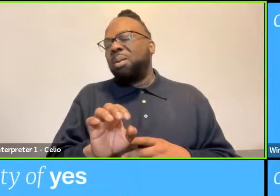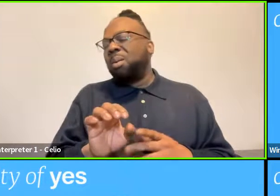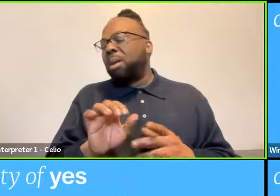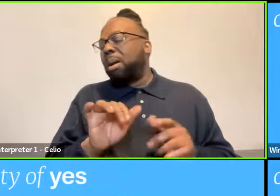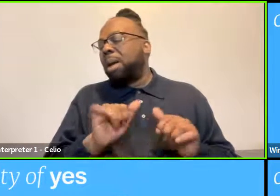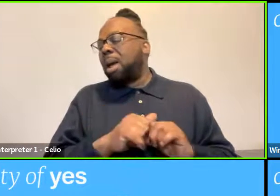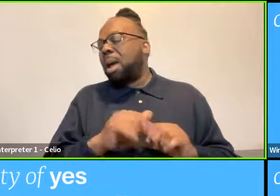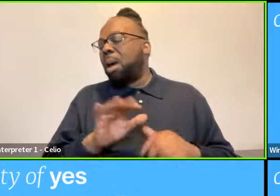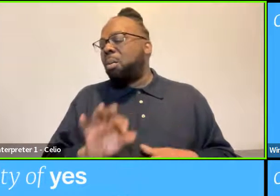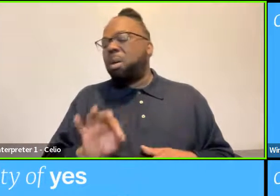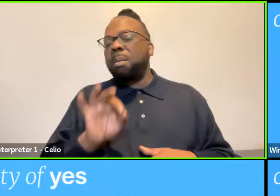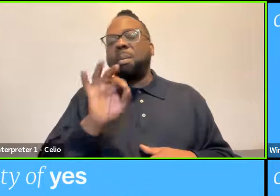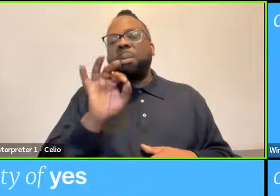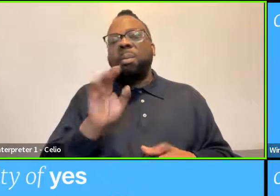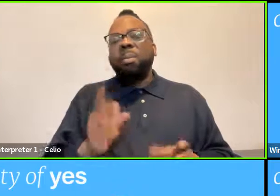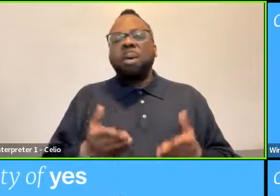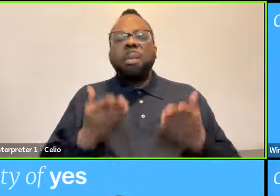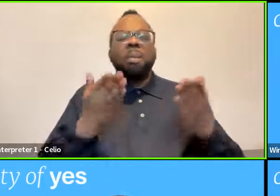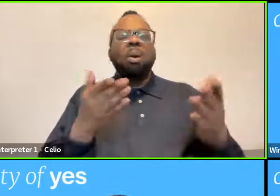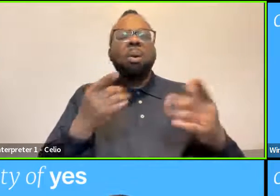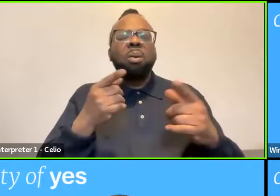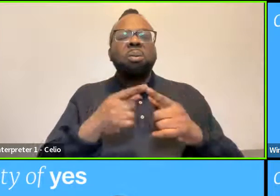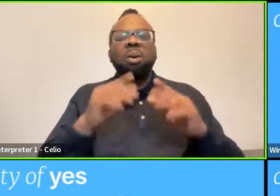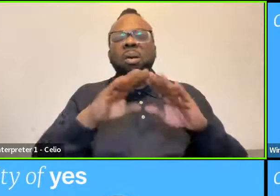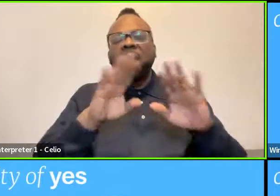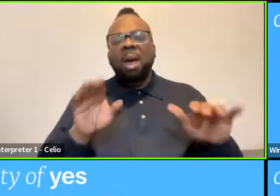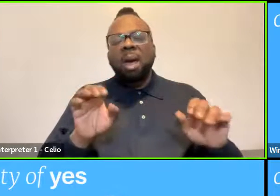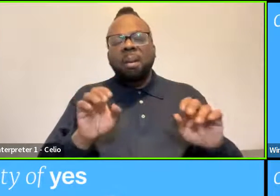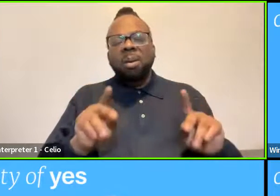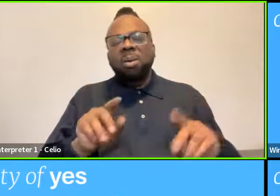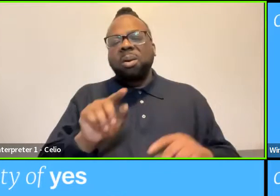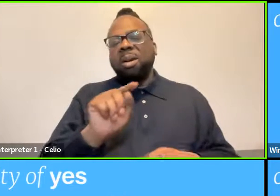the housing opportunity text amendments here, to enable